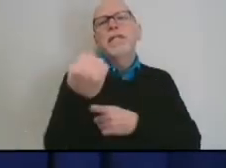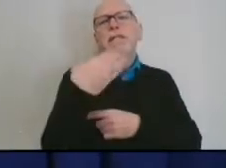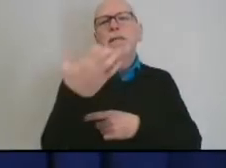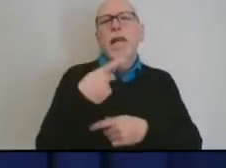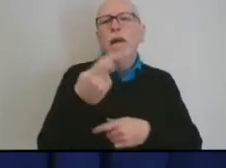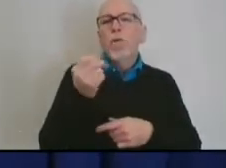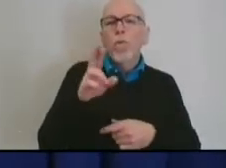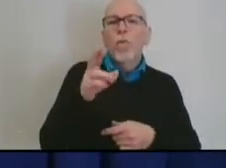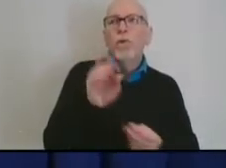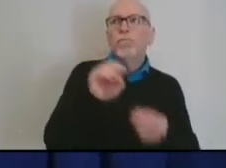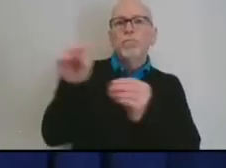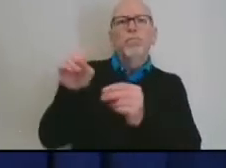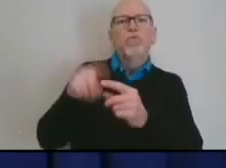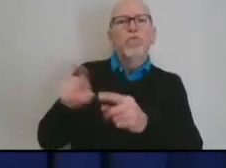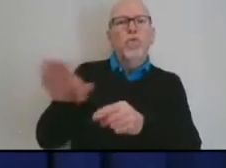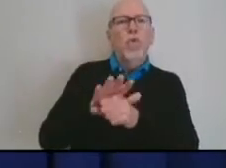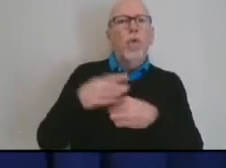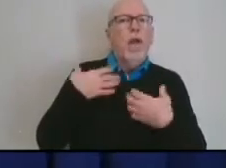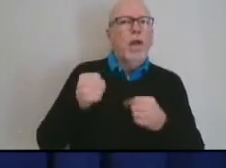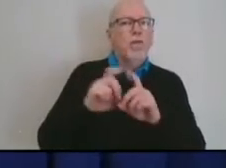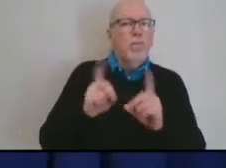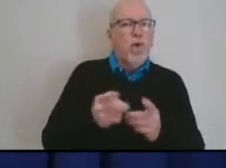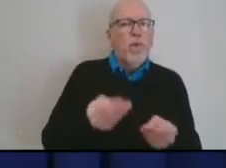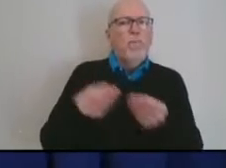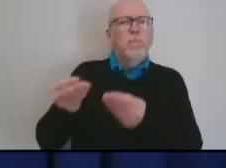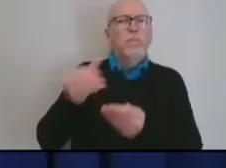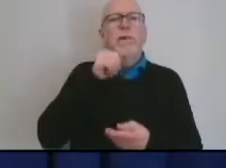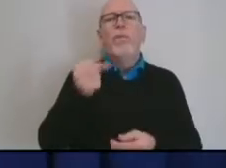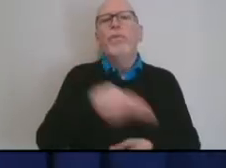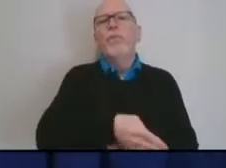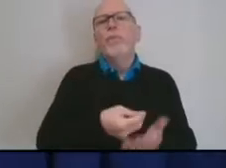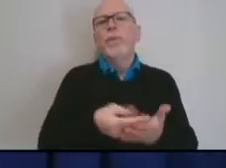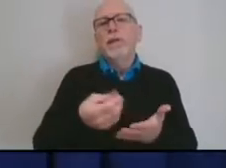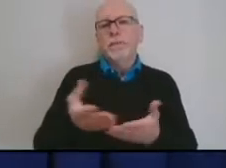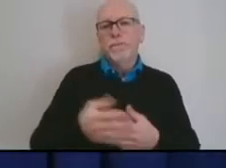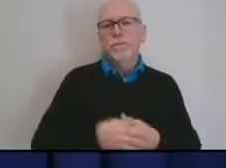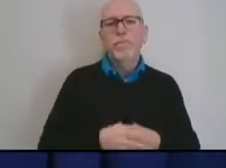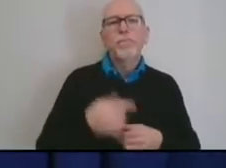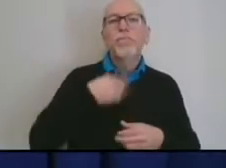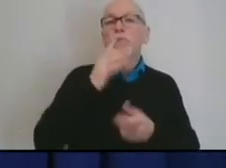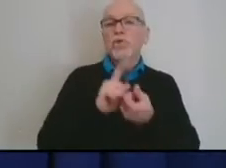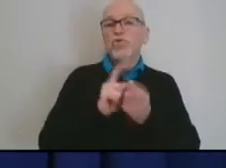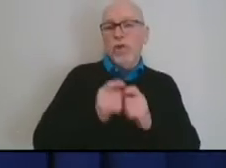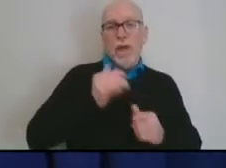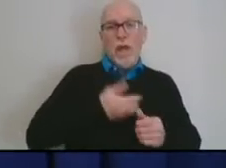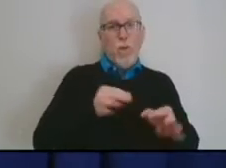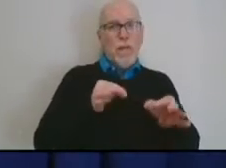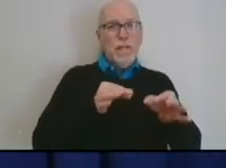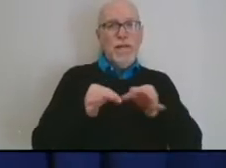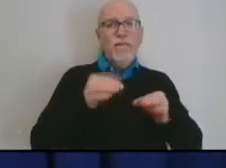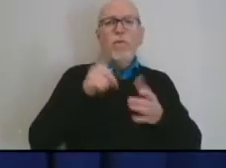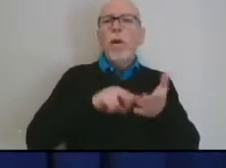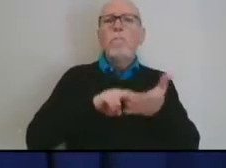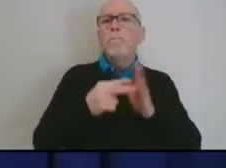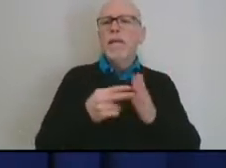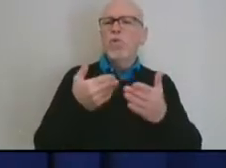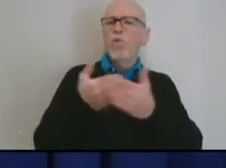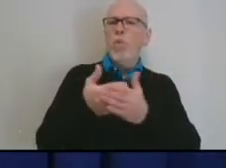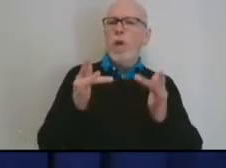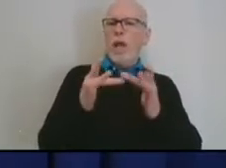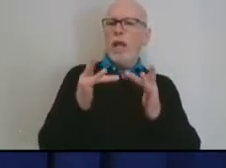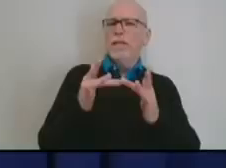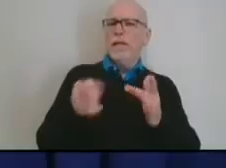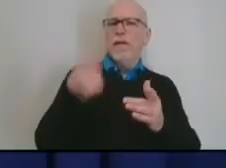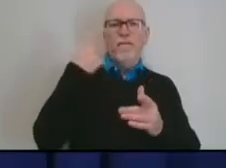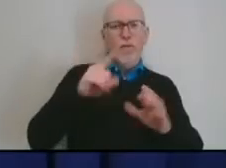local health department instead. We also will be making changes to our definition of a close contact for classroom exposures